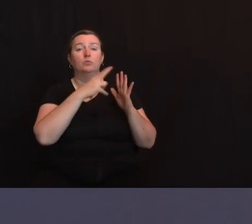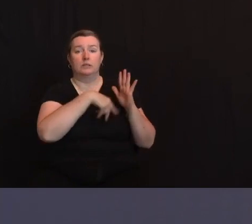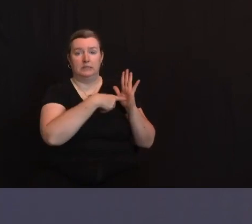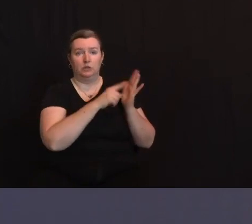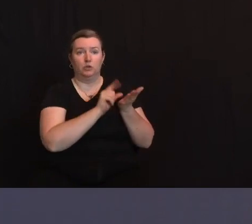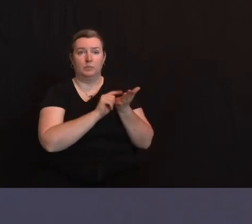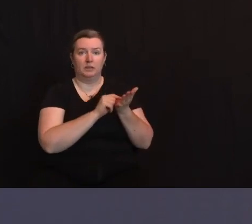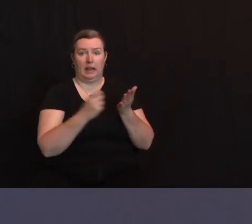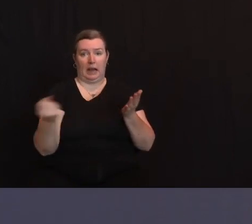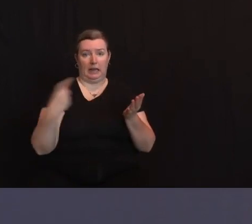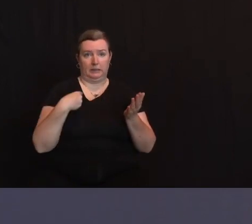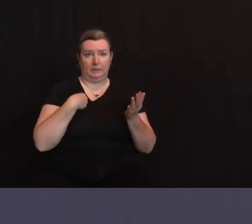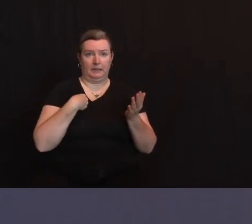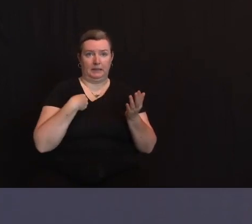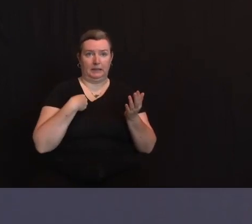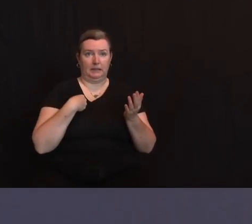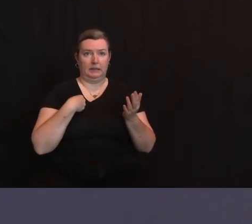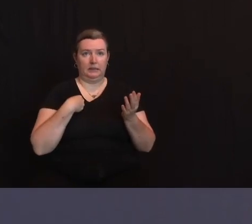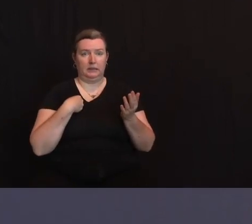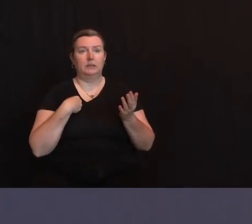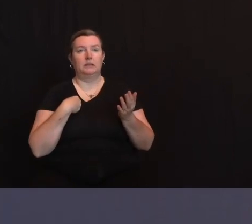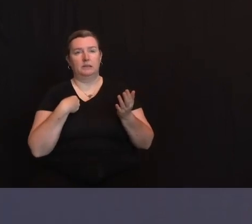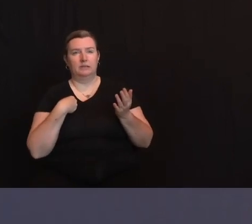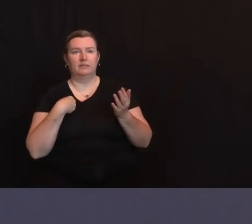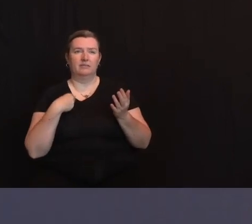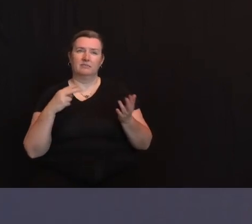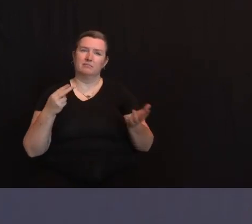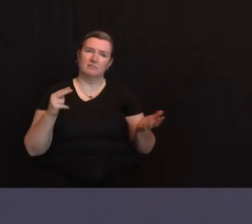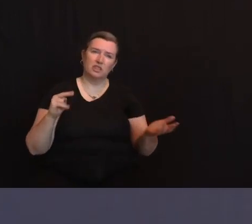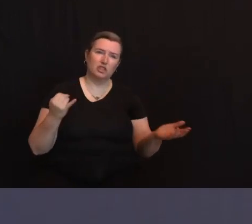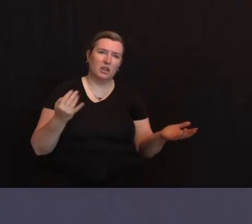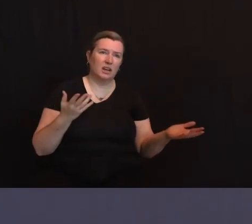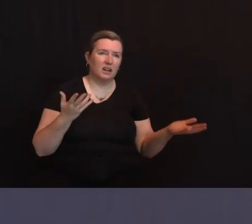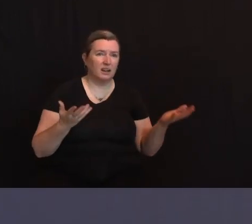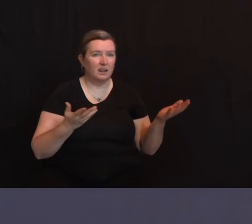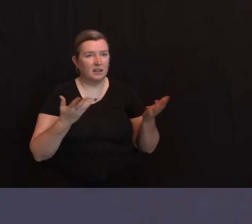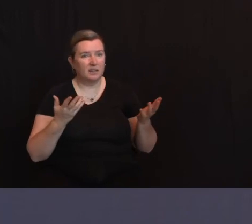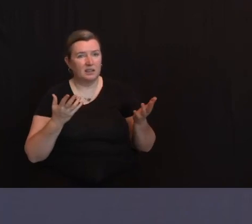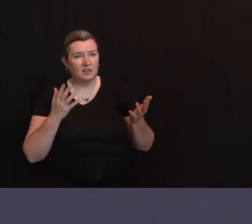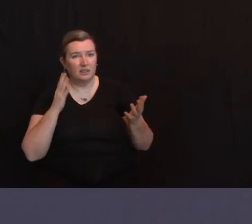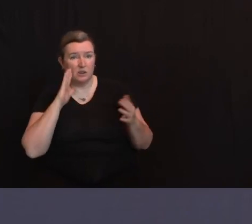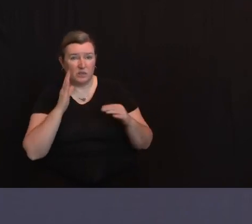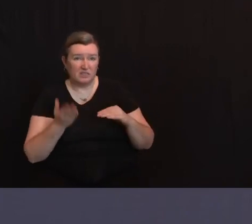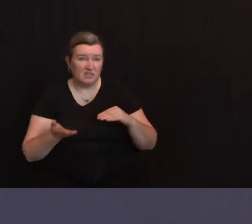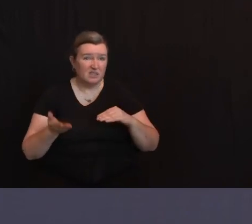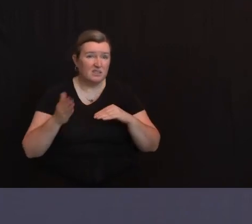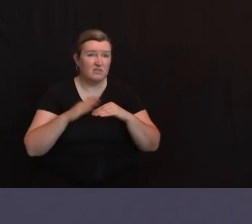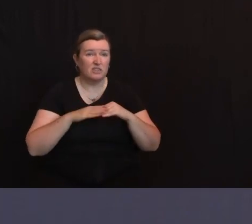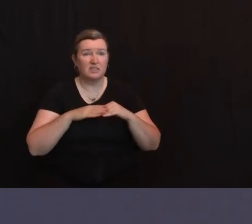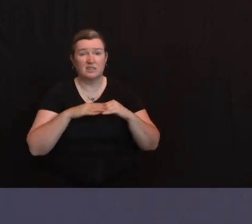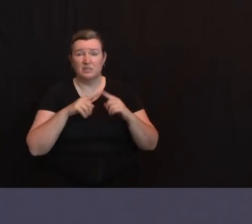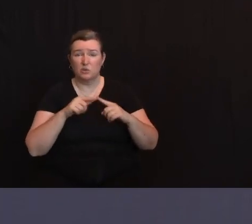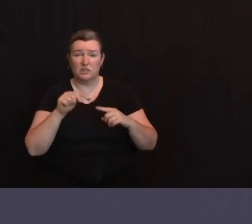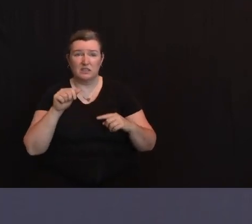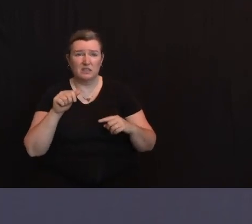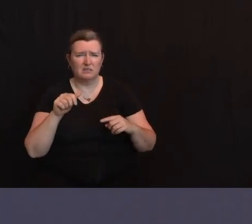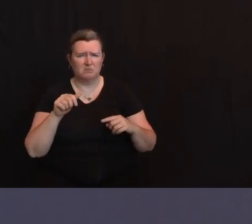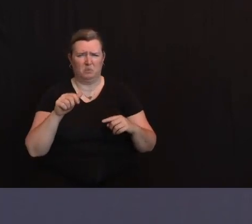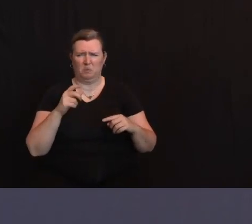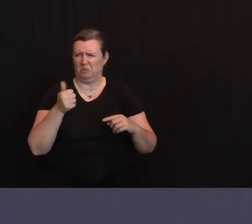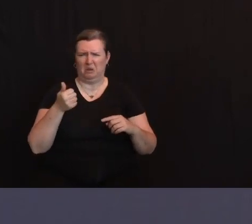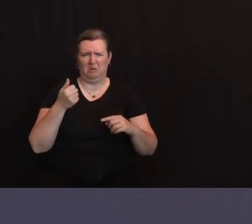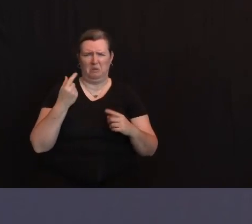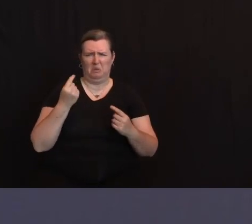10? Not sure. I got the color, but can we come back to you? I'm going backwards. Colleges